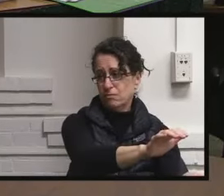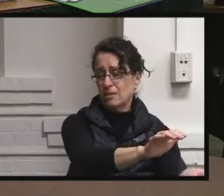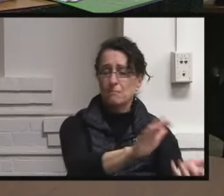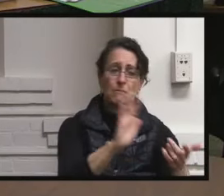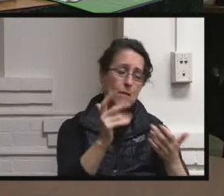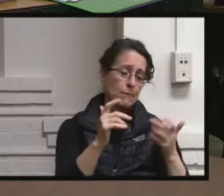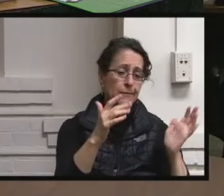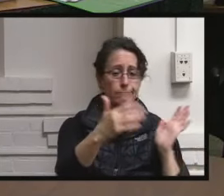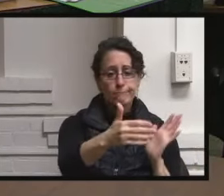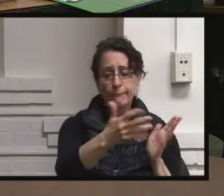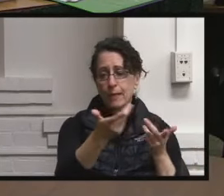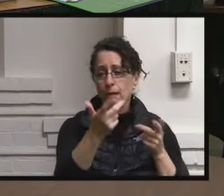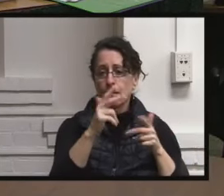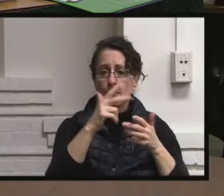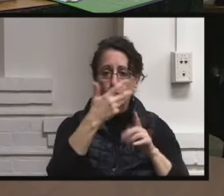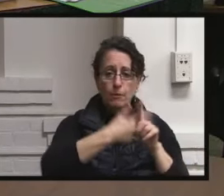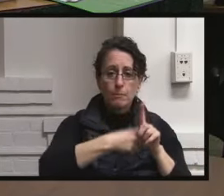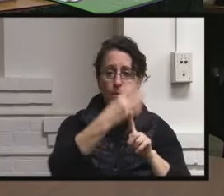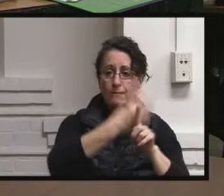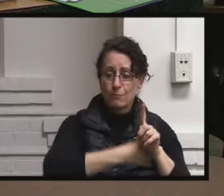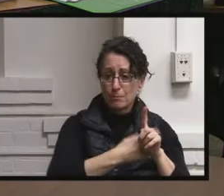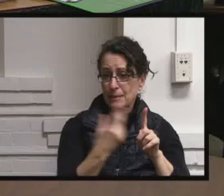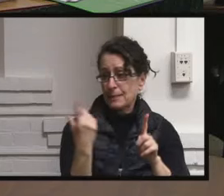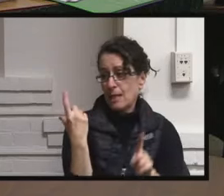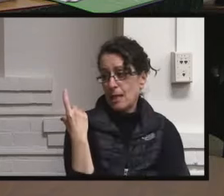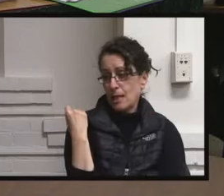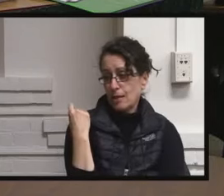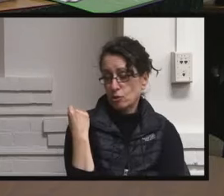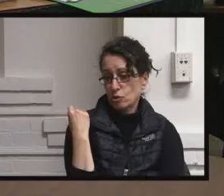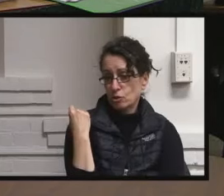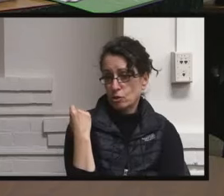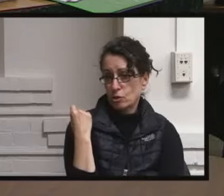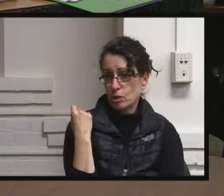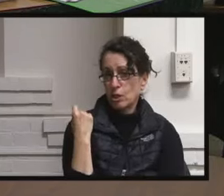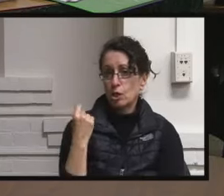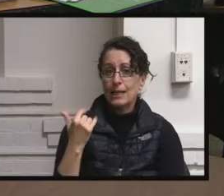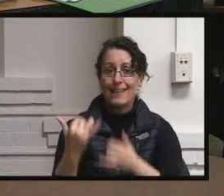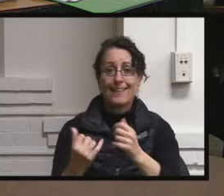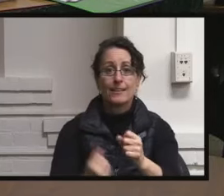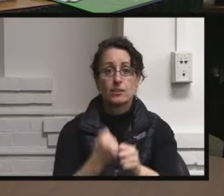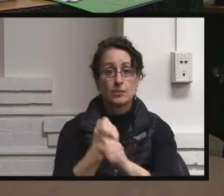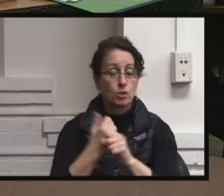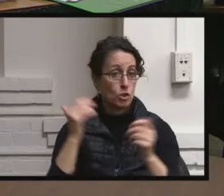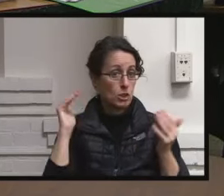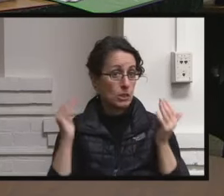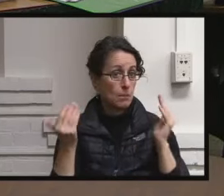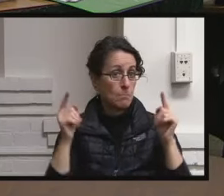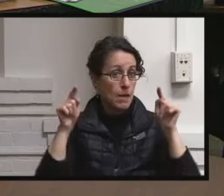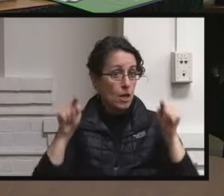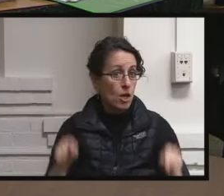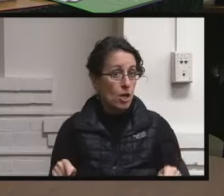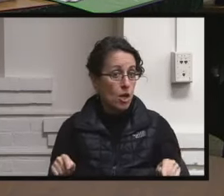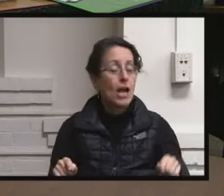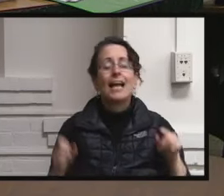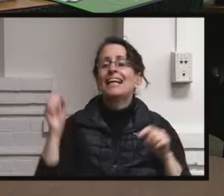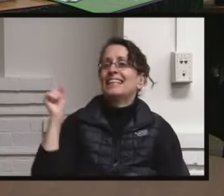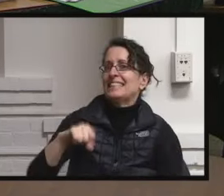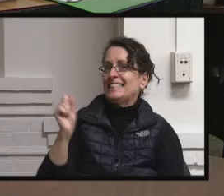four-month period last year and the year before to this year? And if so, maybe you'd like to speak to those numbers? We have,